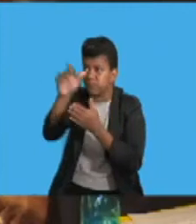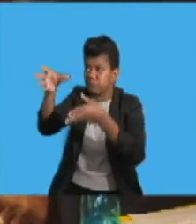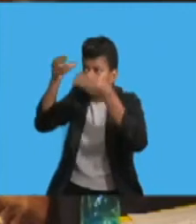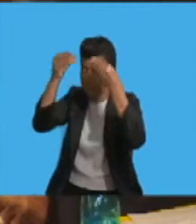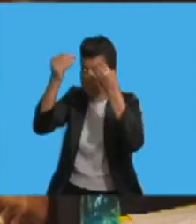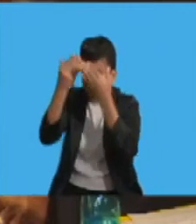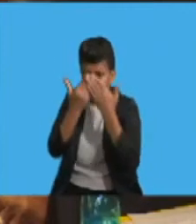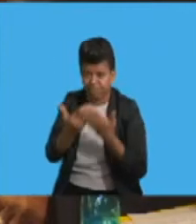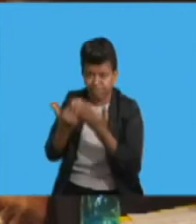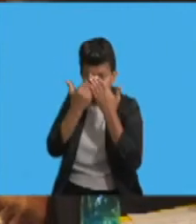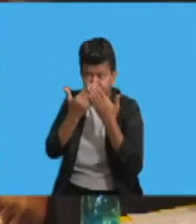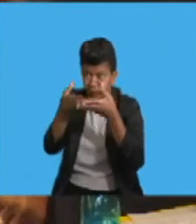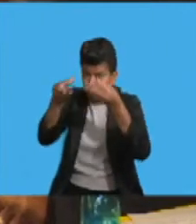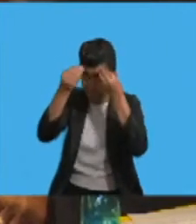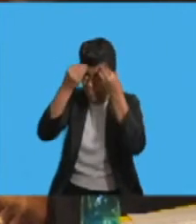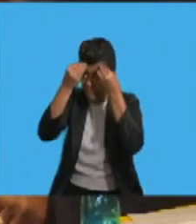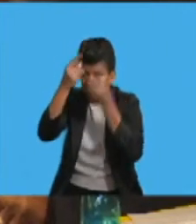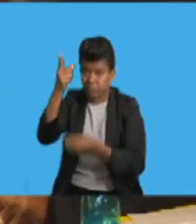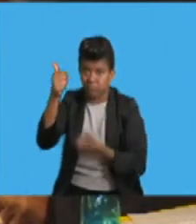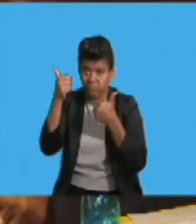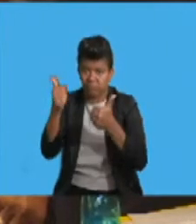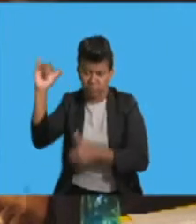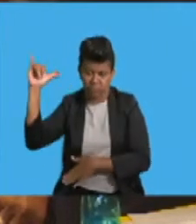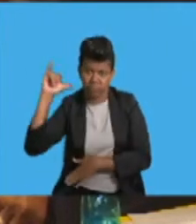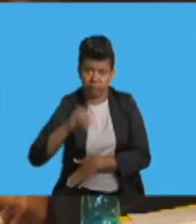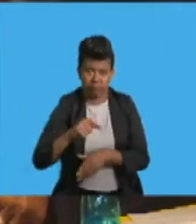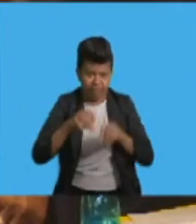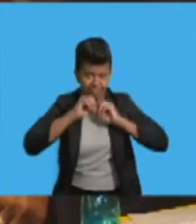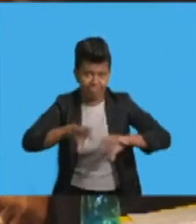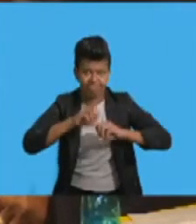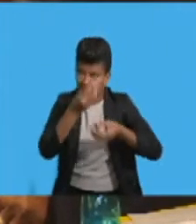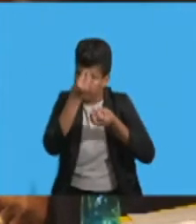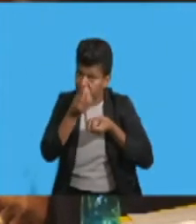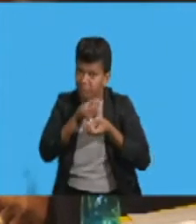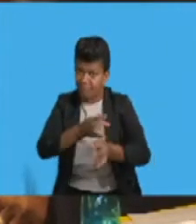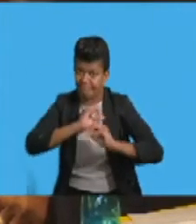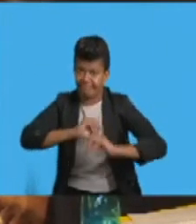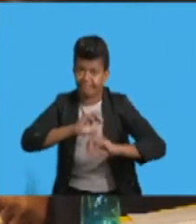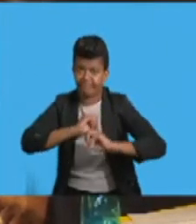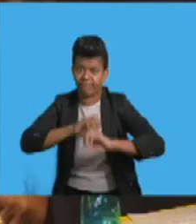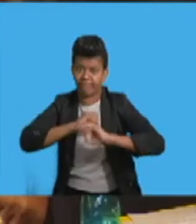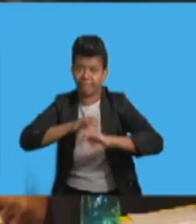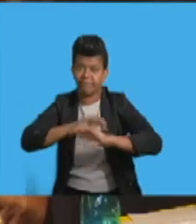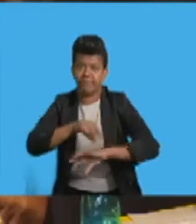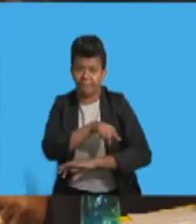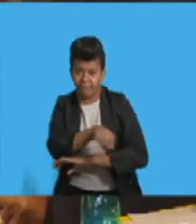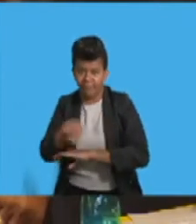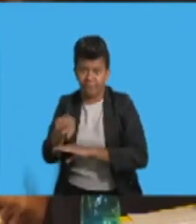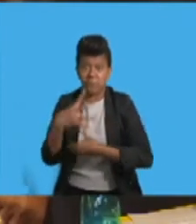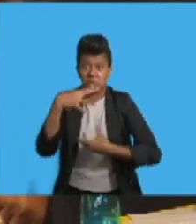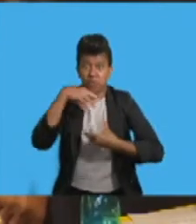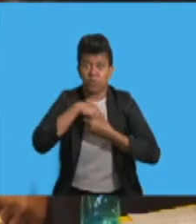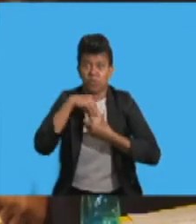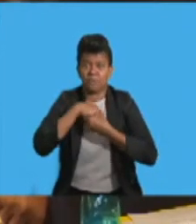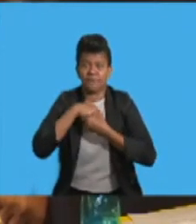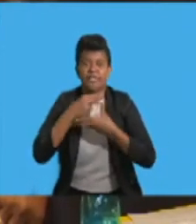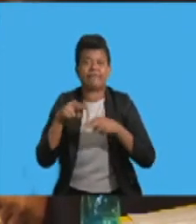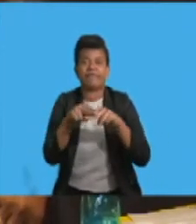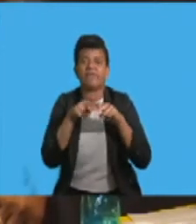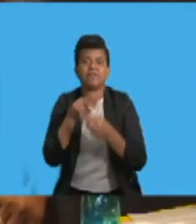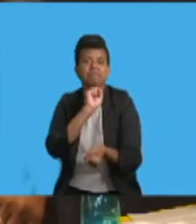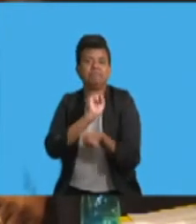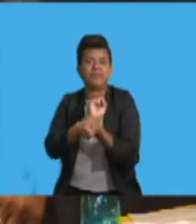UN as well, the United Nations. And as we speak, Honorable Chair, in the Internal Affairs Department of the Fiji Police Force, we